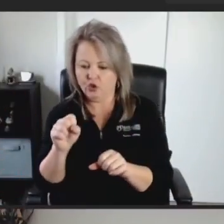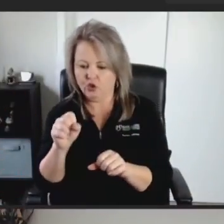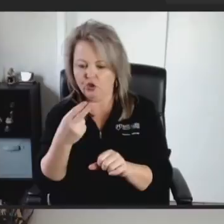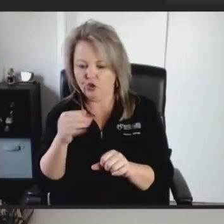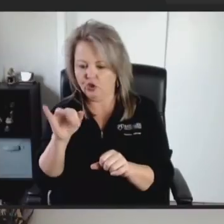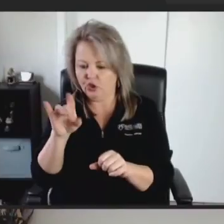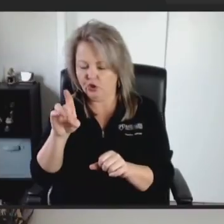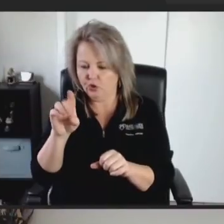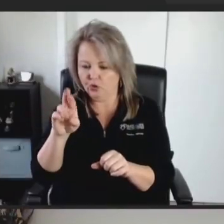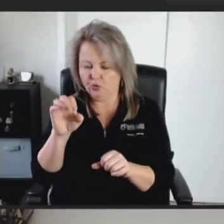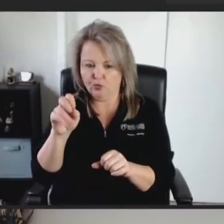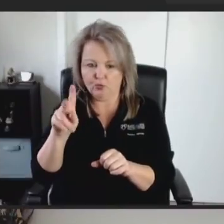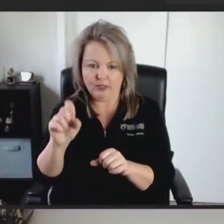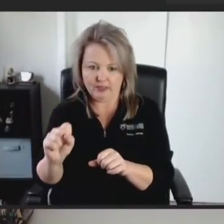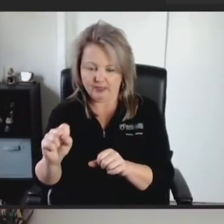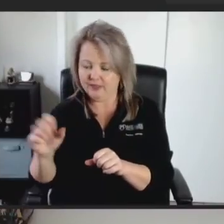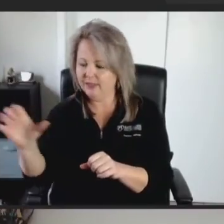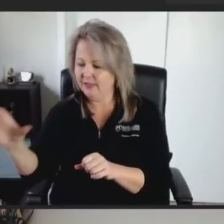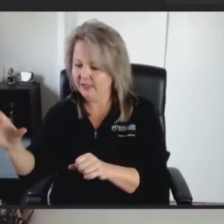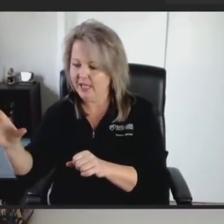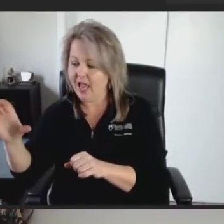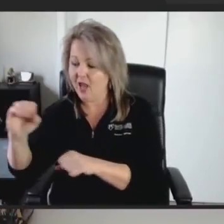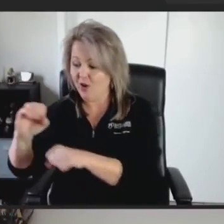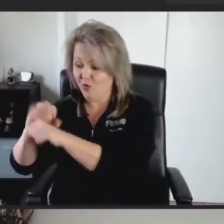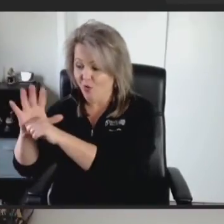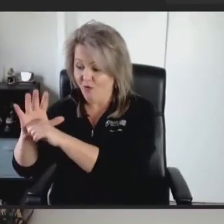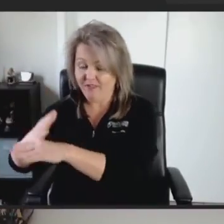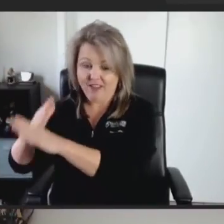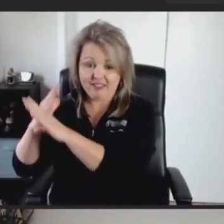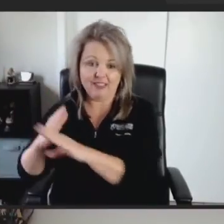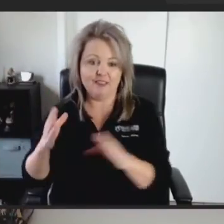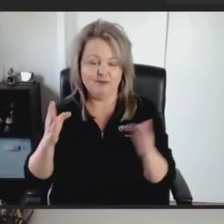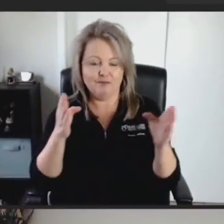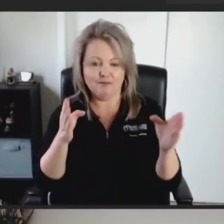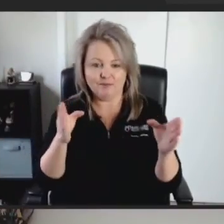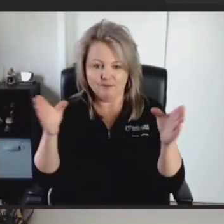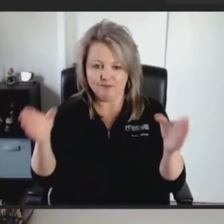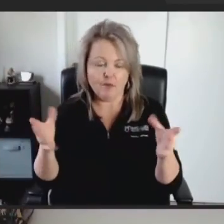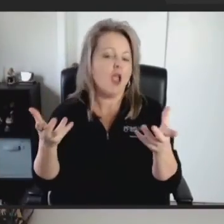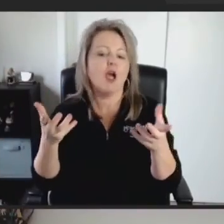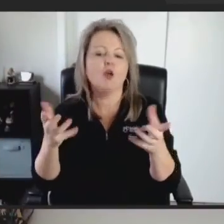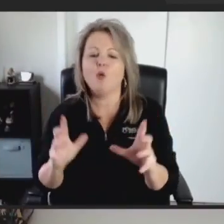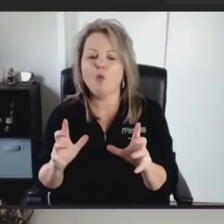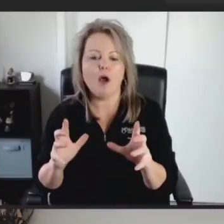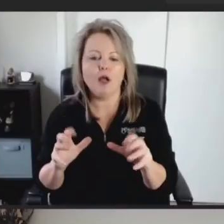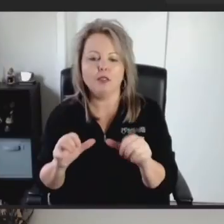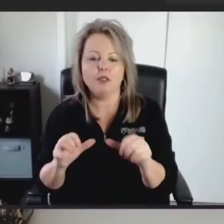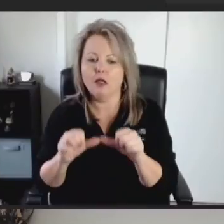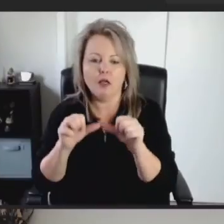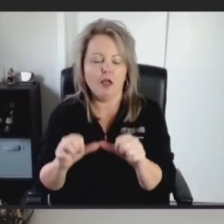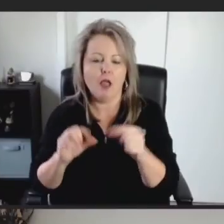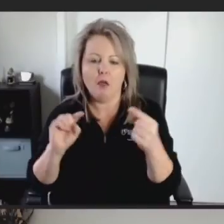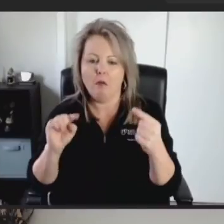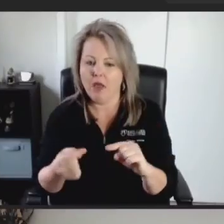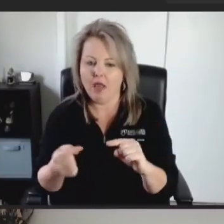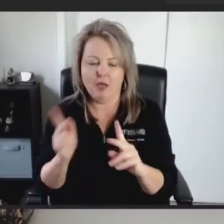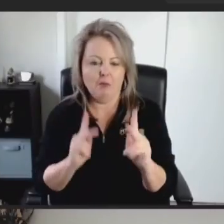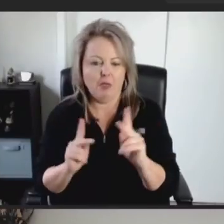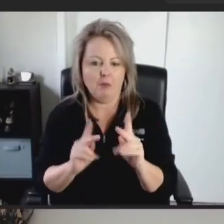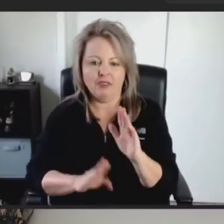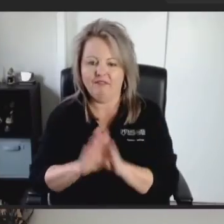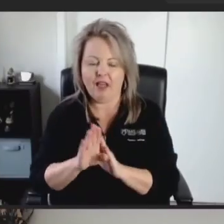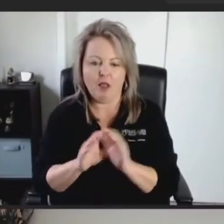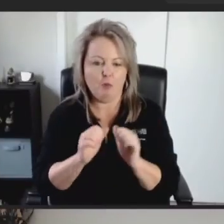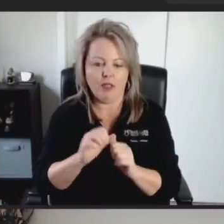not downplaying the significance of preventing chronic pain that some people develop with